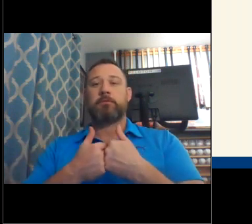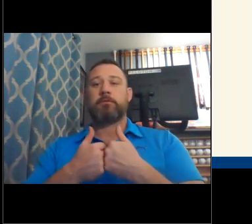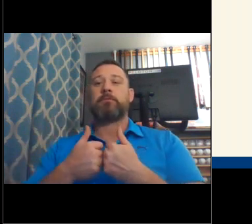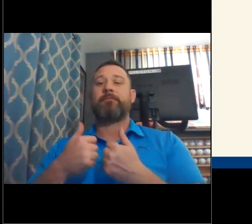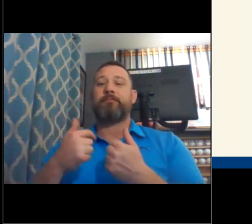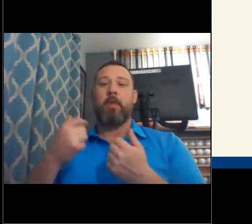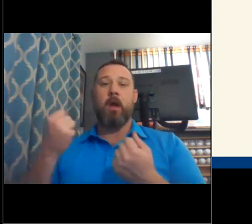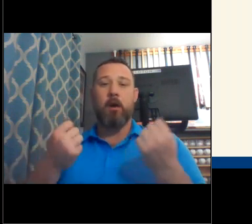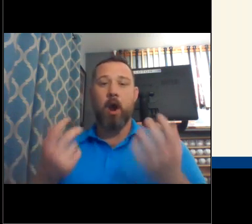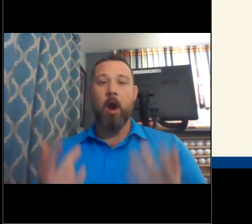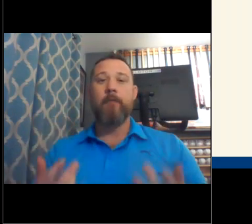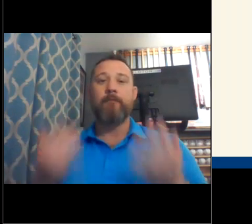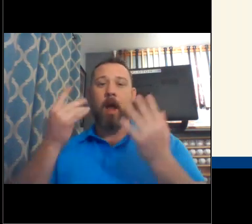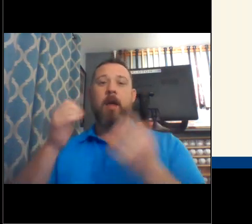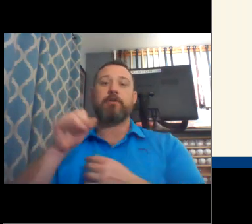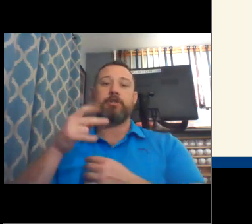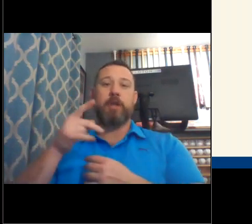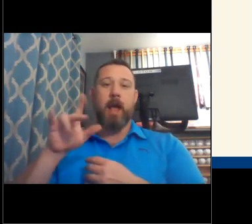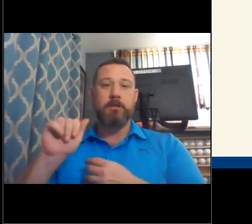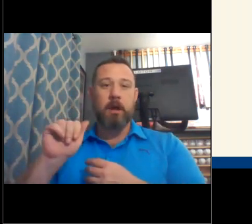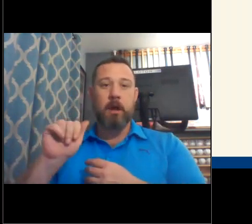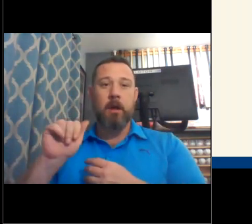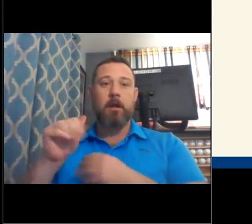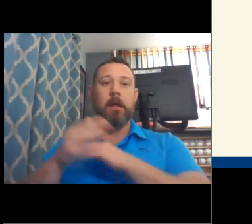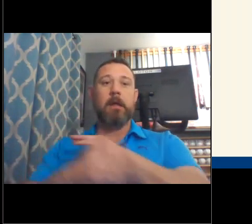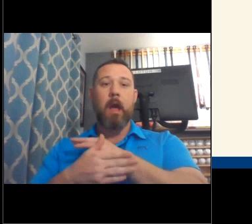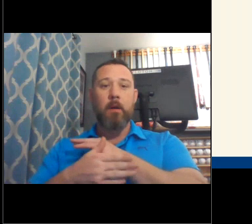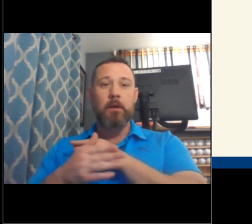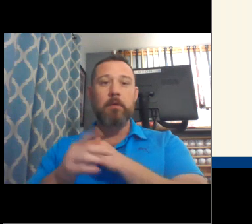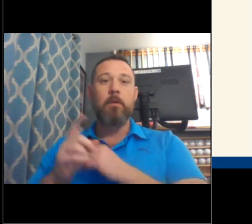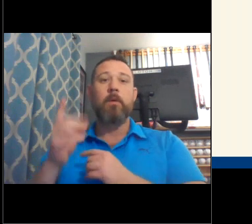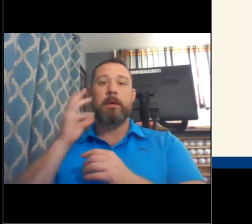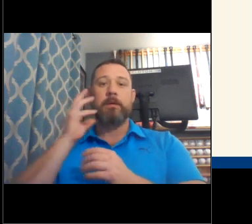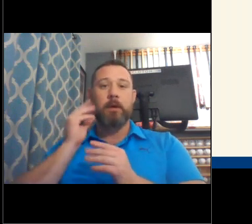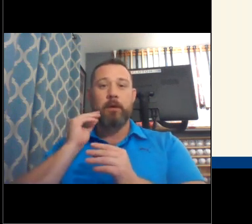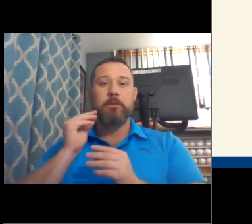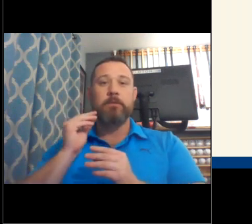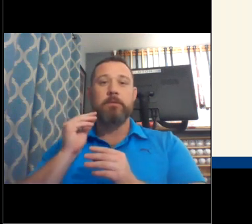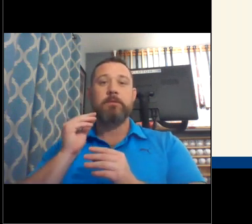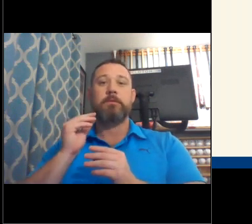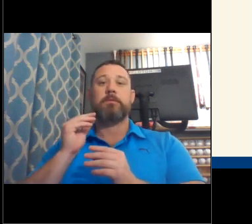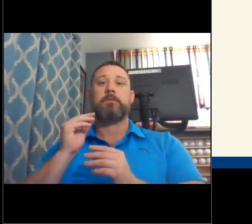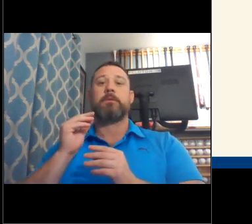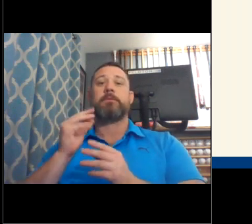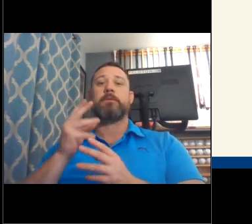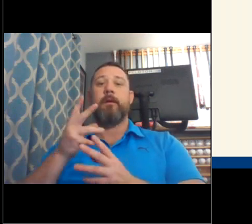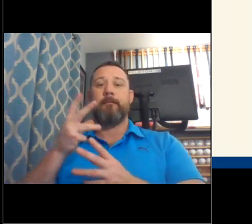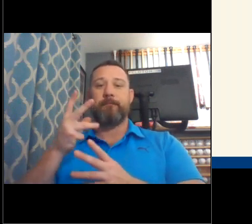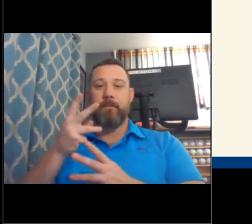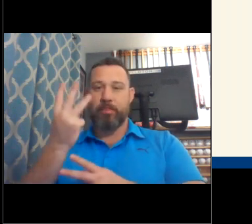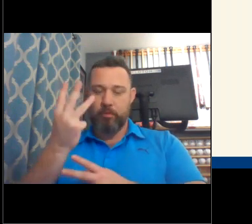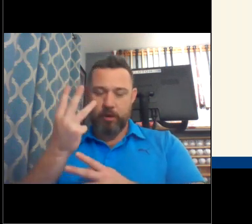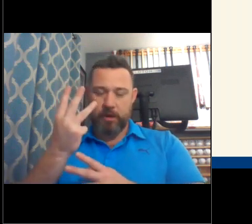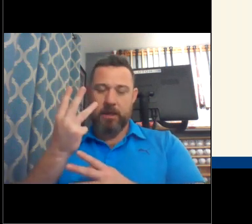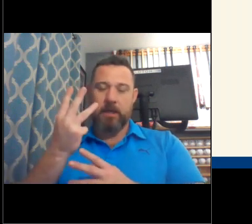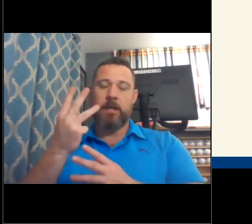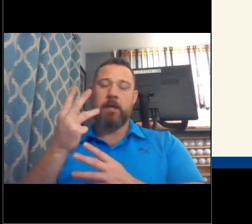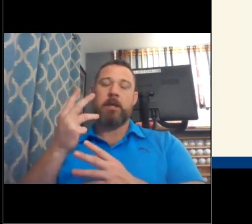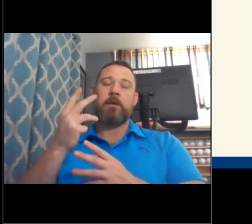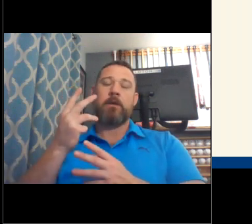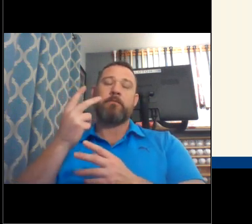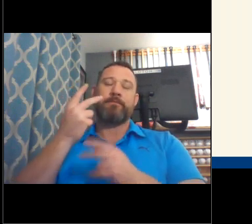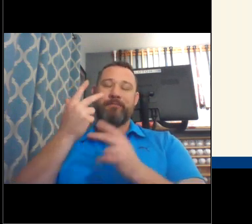Fire in Shasta County, where we did experience 5 civilian fatalities and 3 firefighter fatalities, again